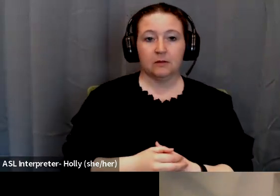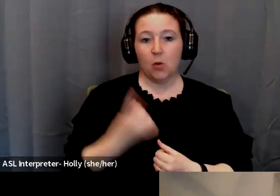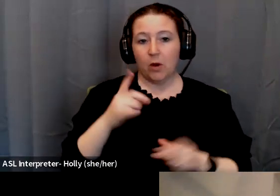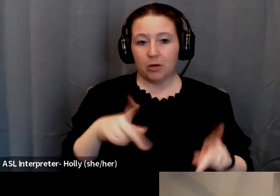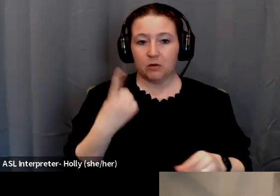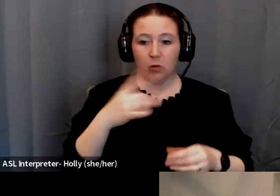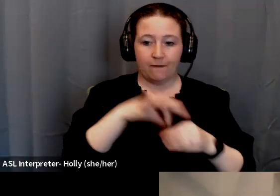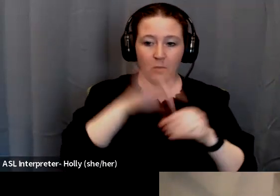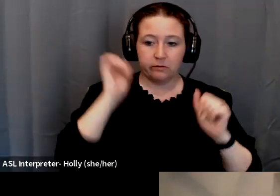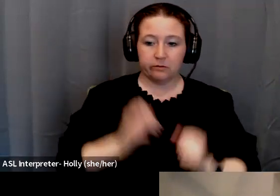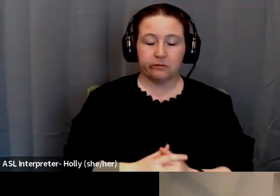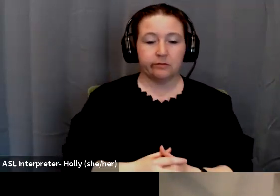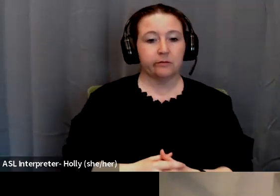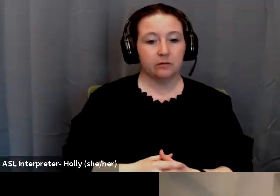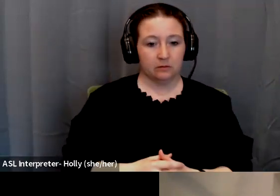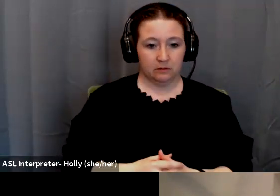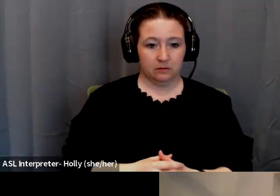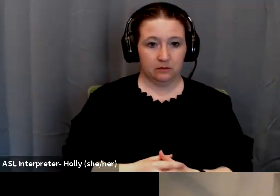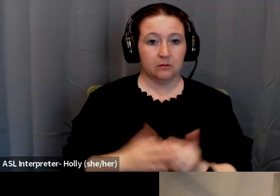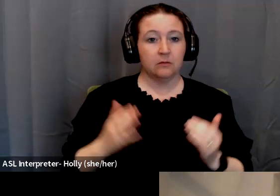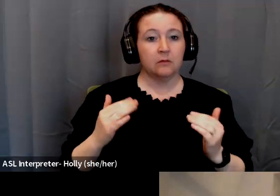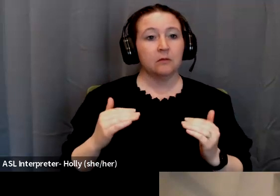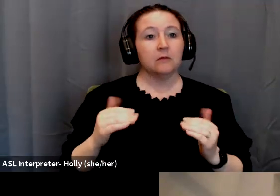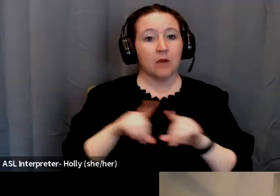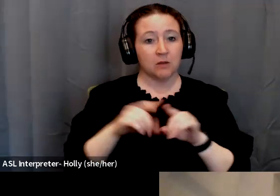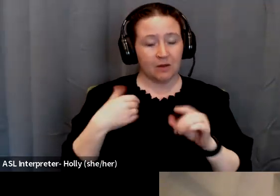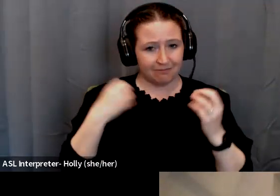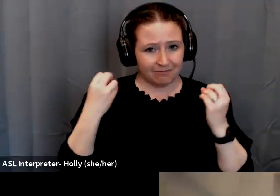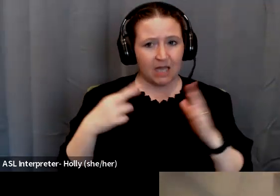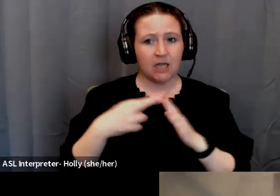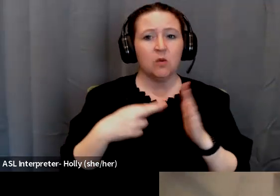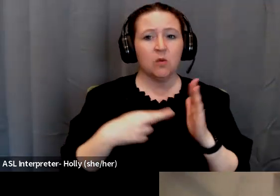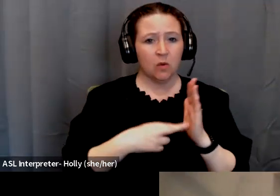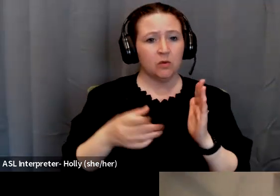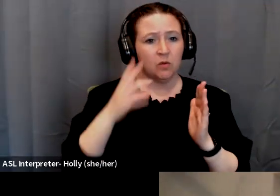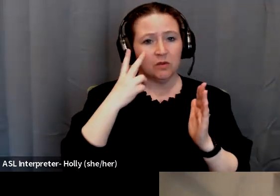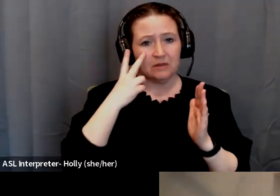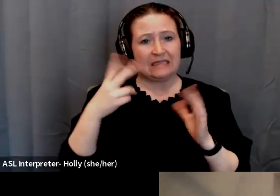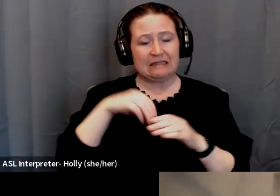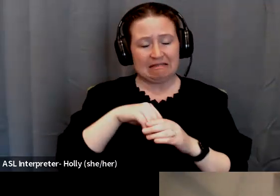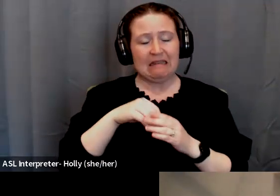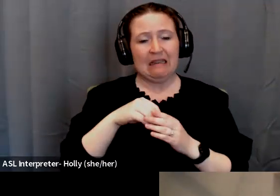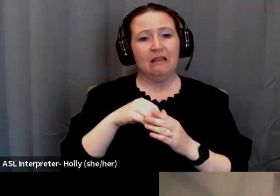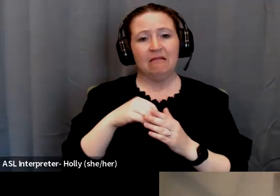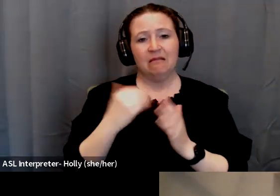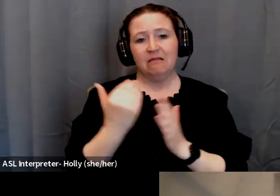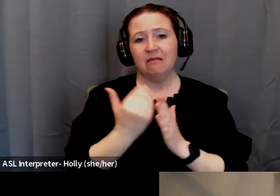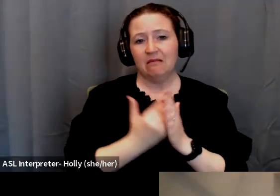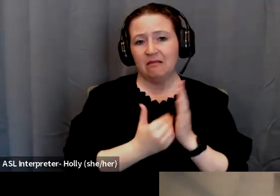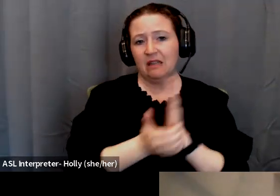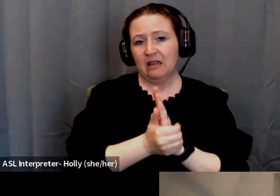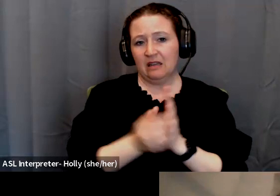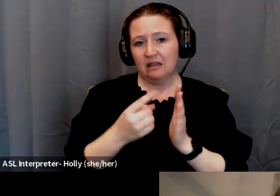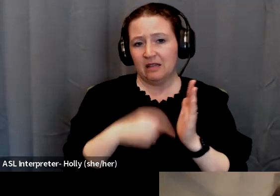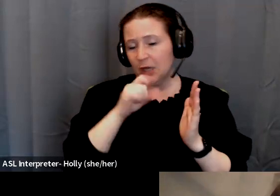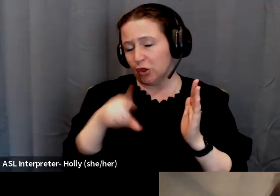vote. All right. We also have a lot of rules that you'll see in the materials that aren't just Robert's